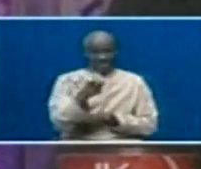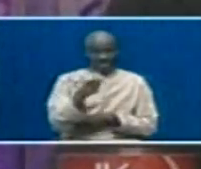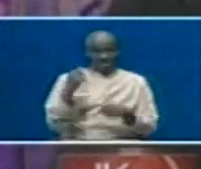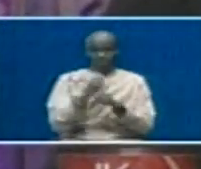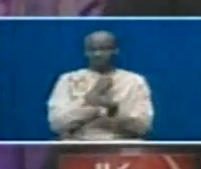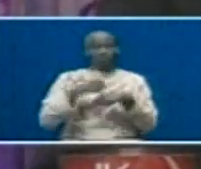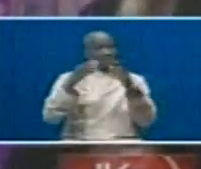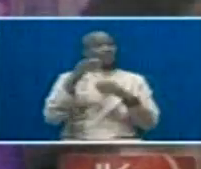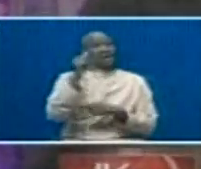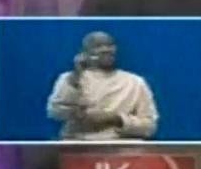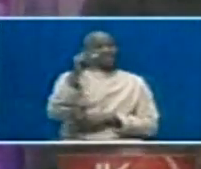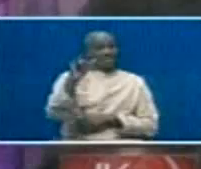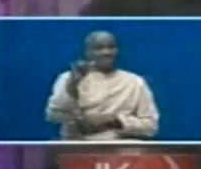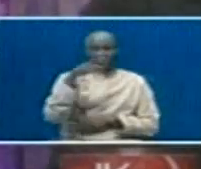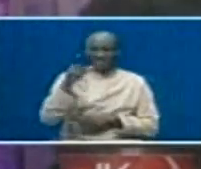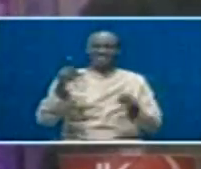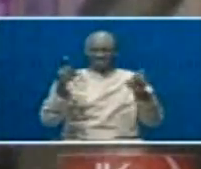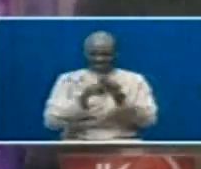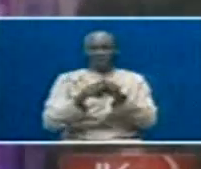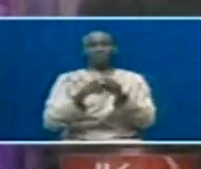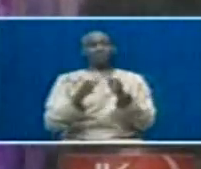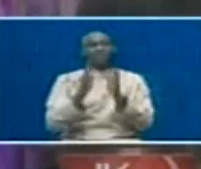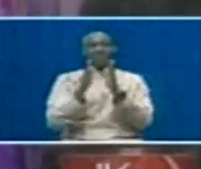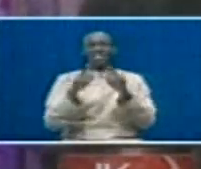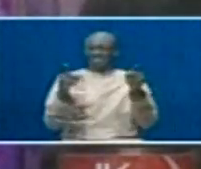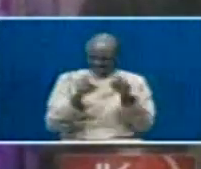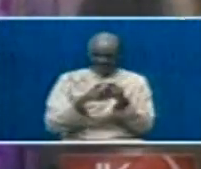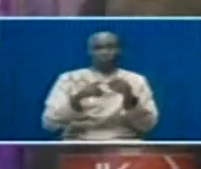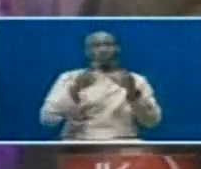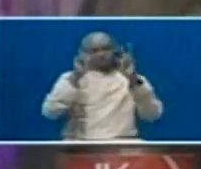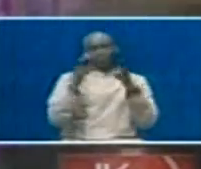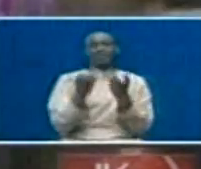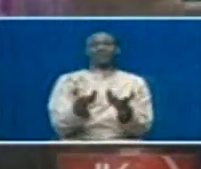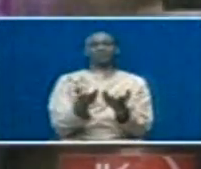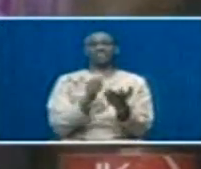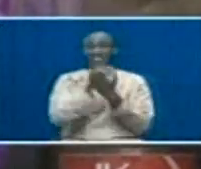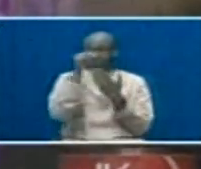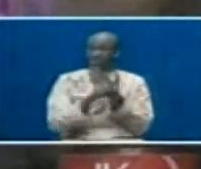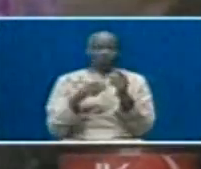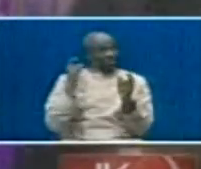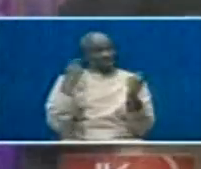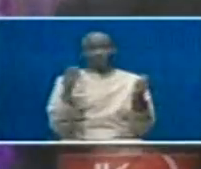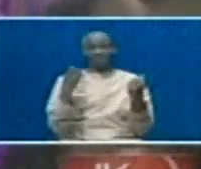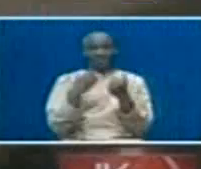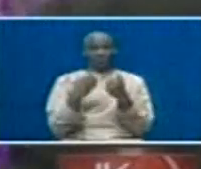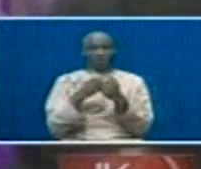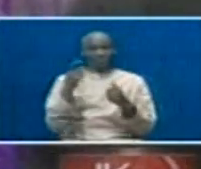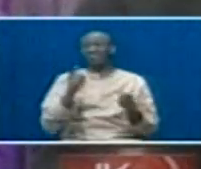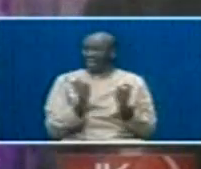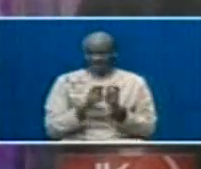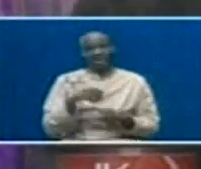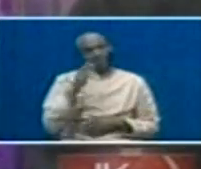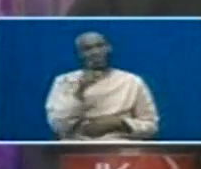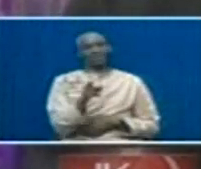given to Ali, because they are on the same path, same subjects. Yeah. So it was difficult. It hurt Ali, I'm sure about